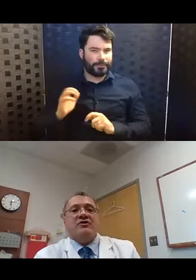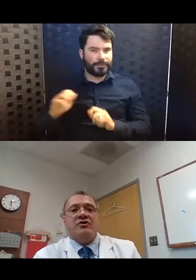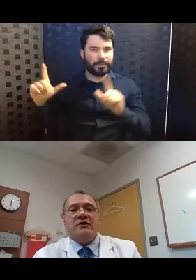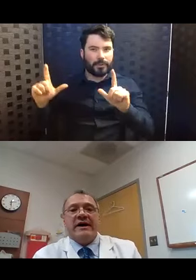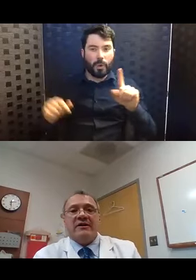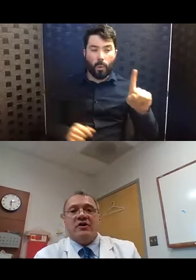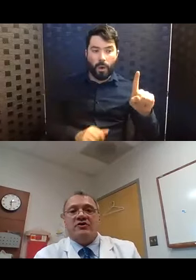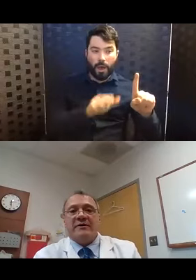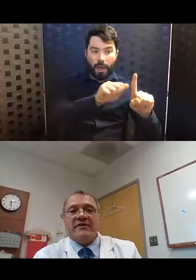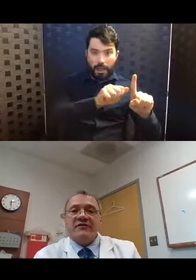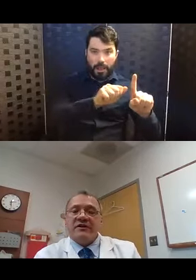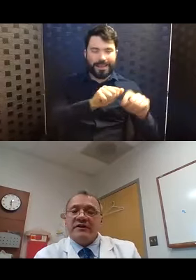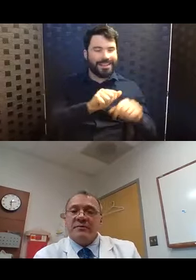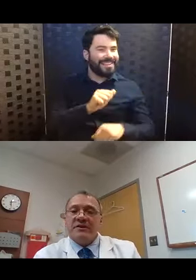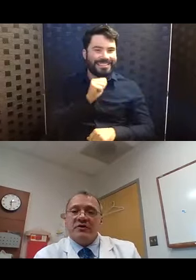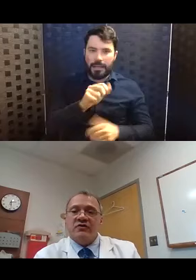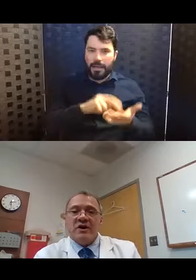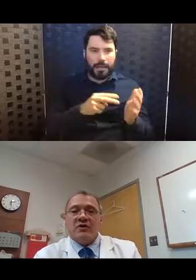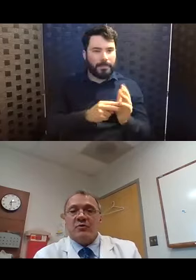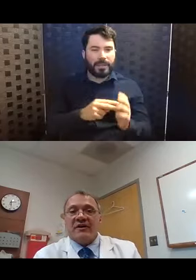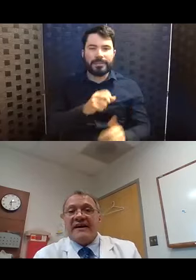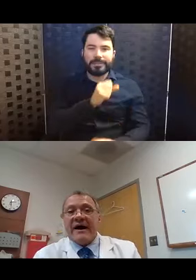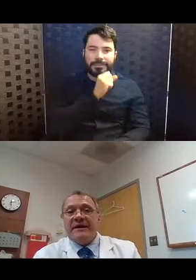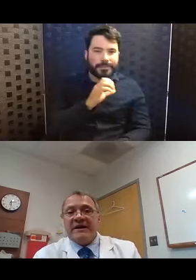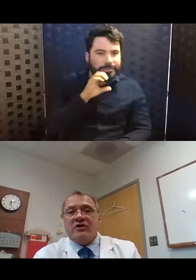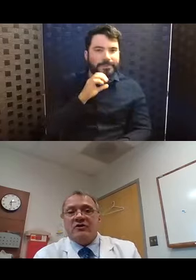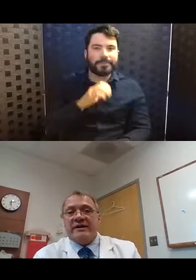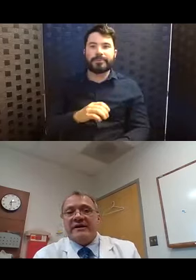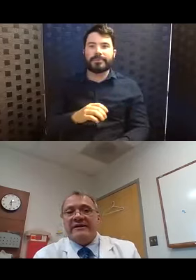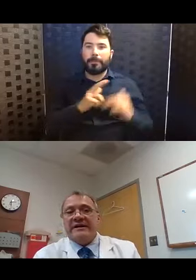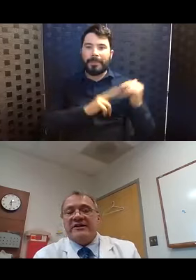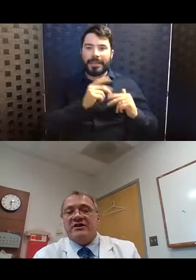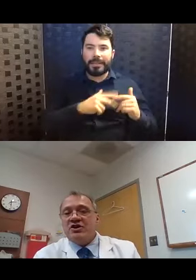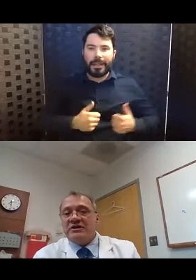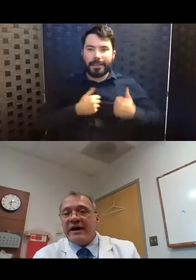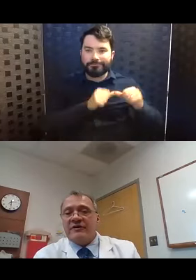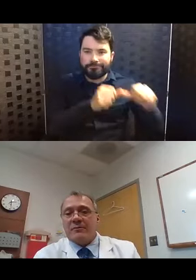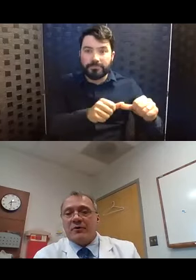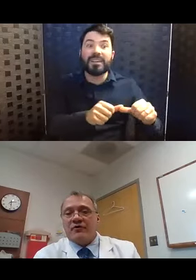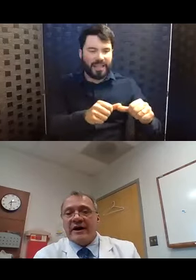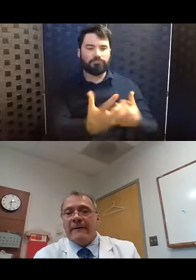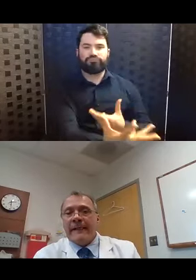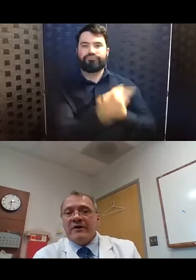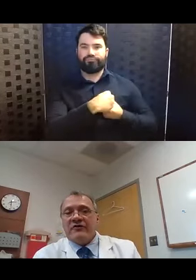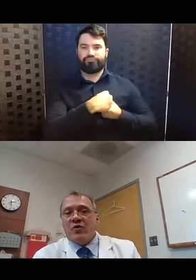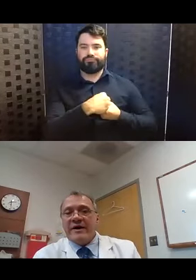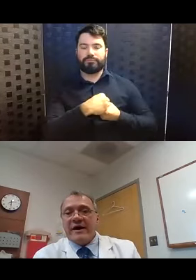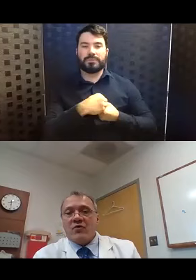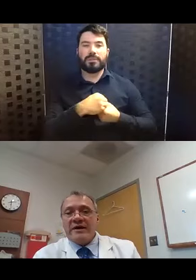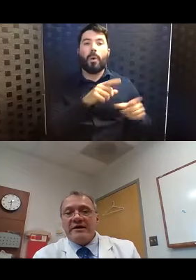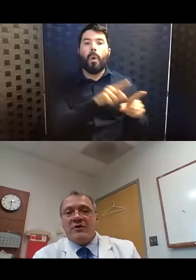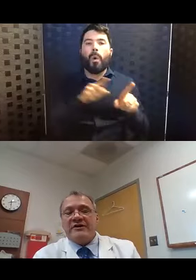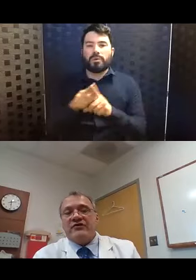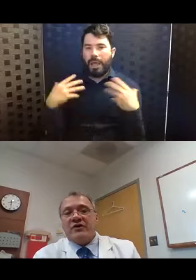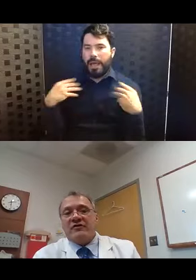not include long-term care facilities, but those groups have now been included in addition to healthcare personnel. So we